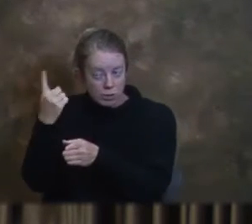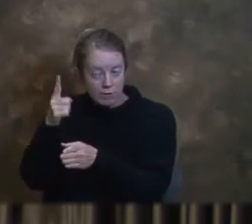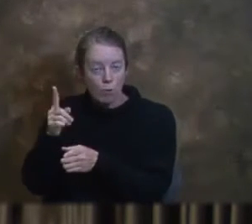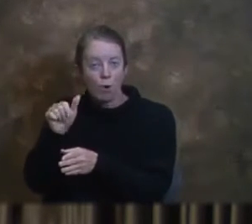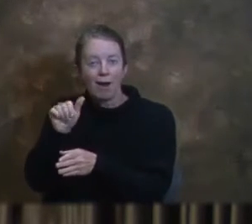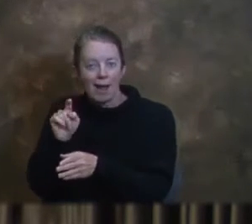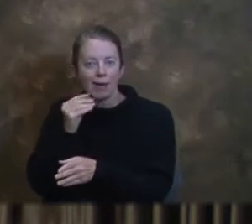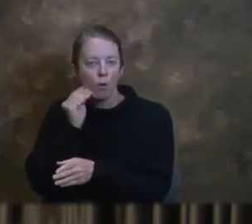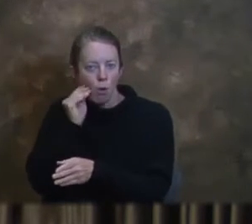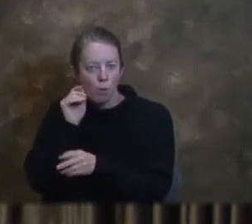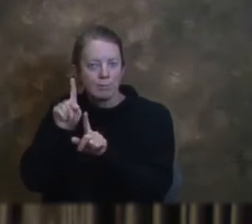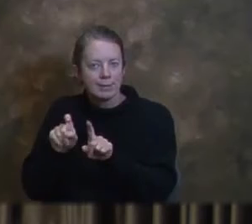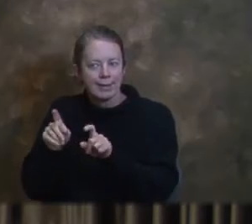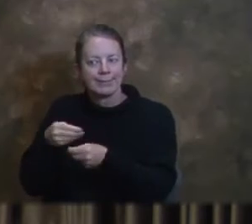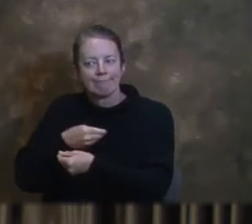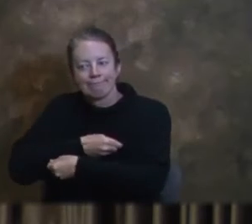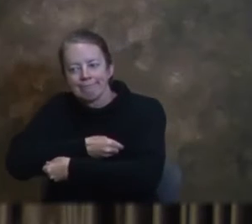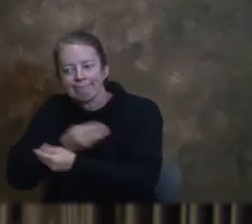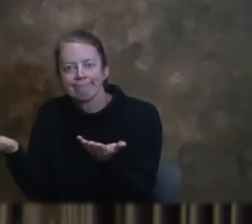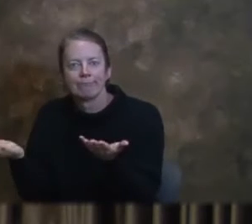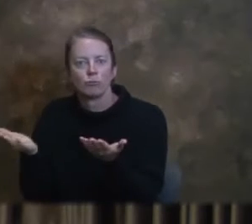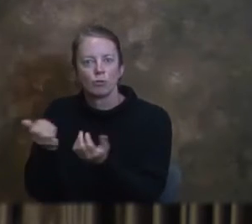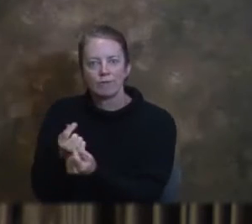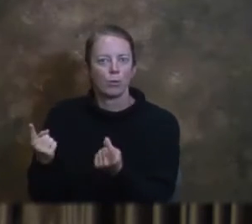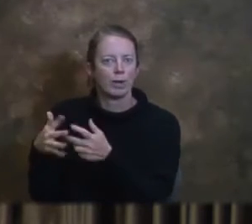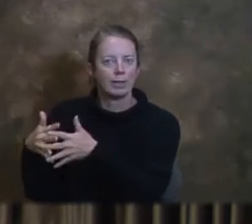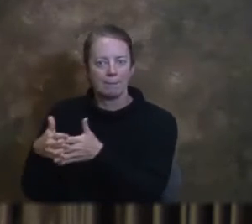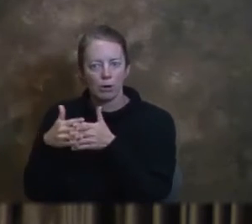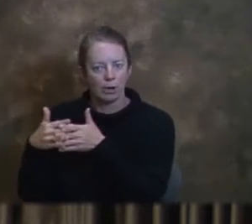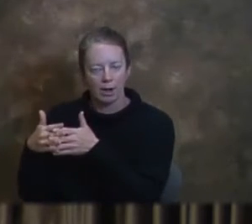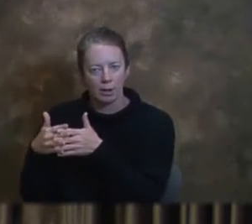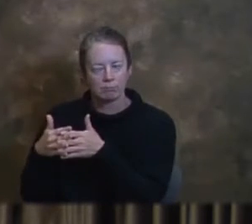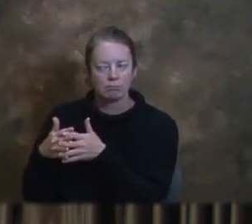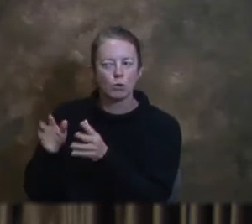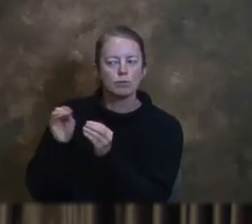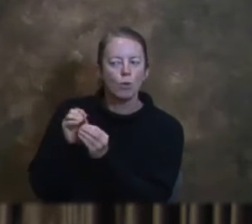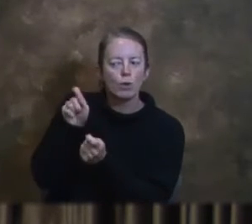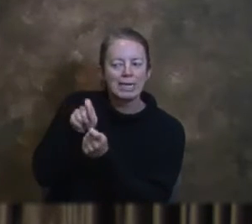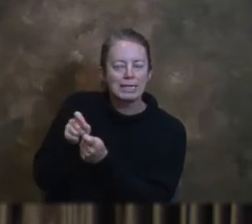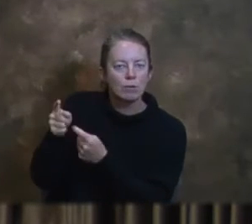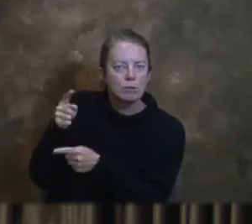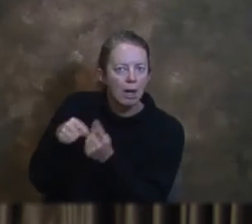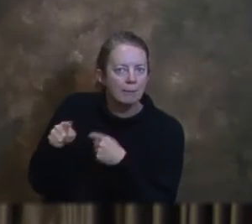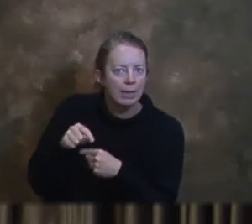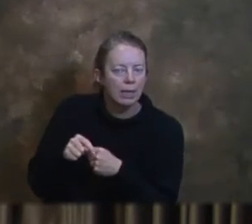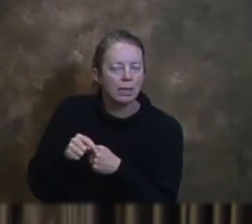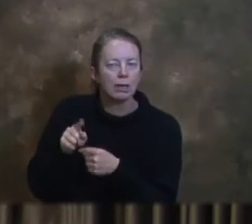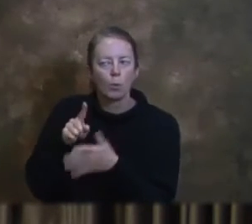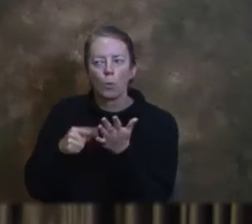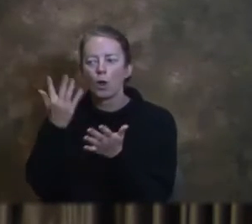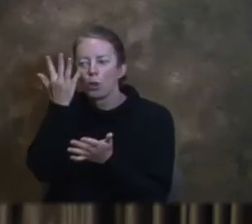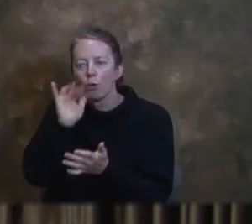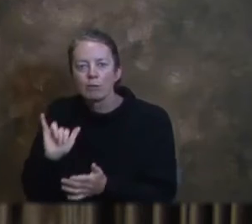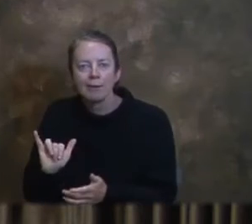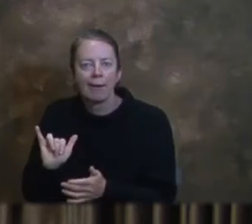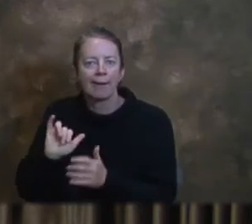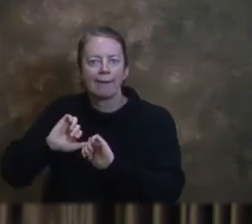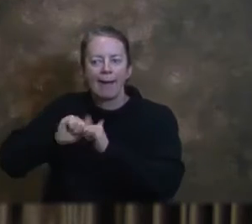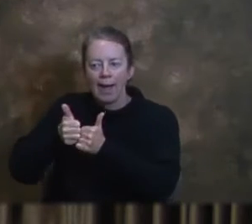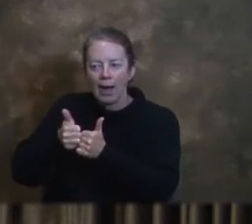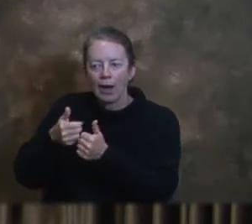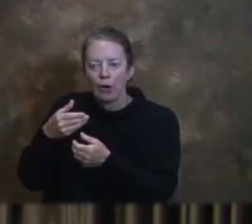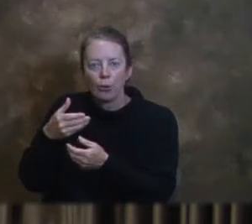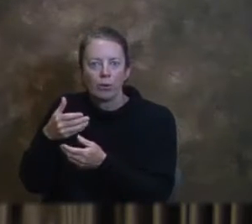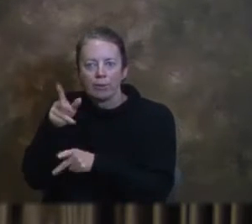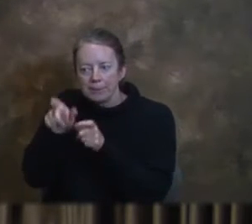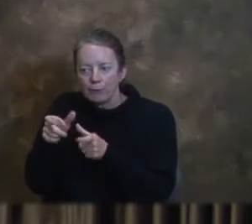tests to Americans at their home. More details are going to be coming about, like, what are the real logistics about that? How do people get them? And